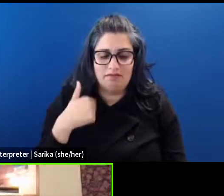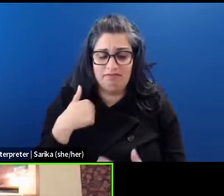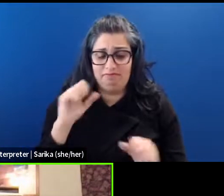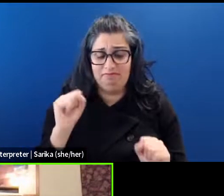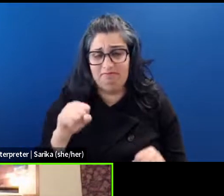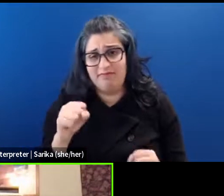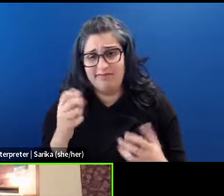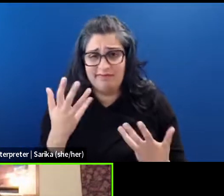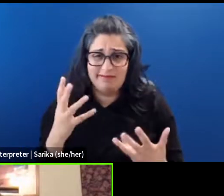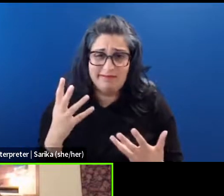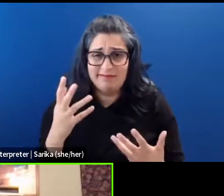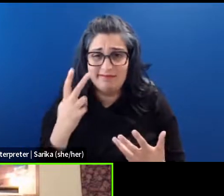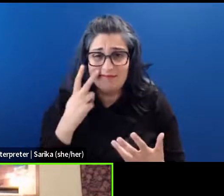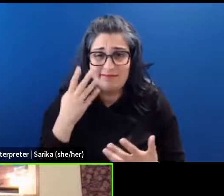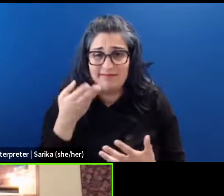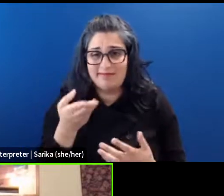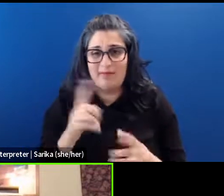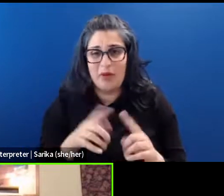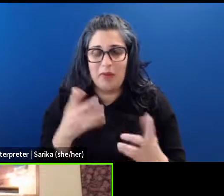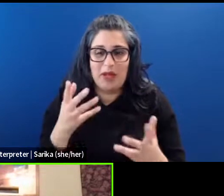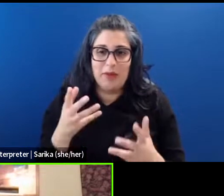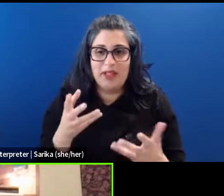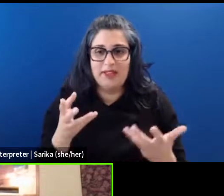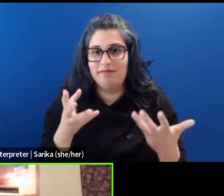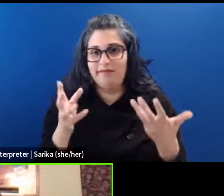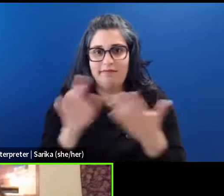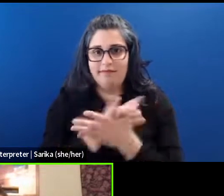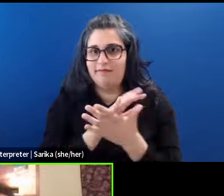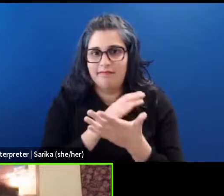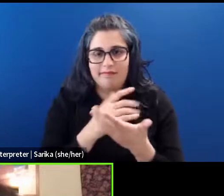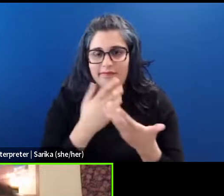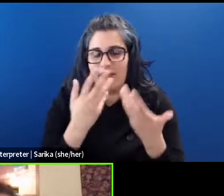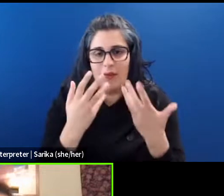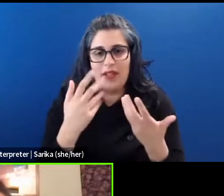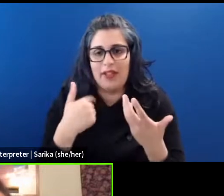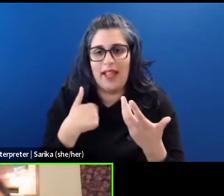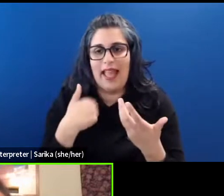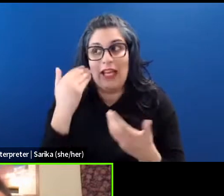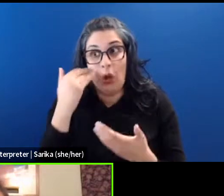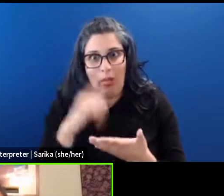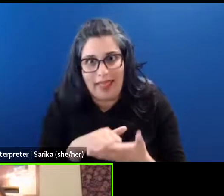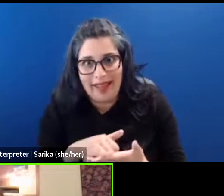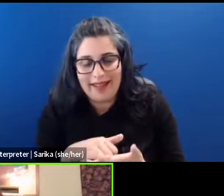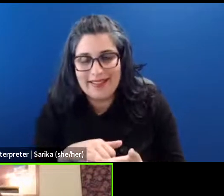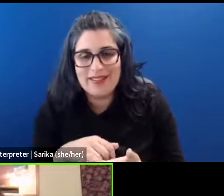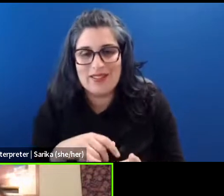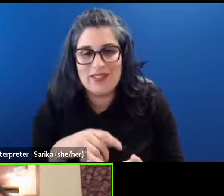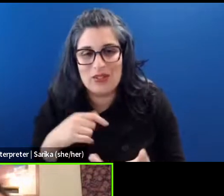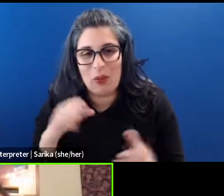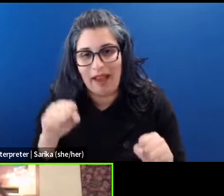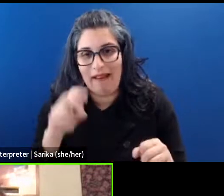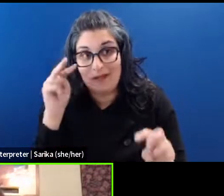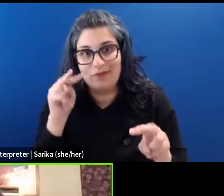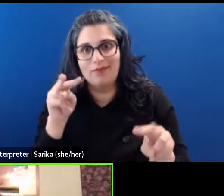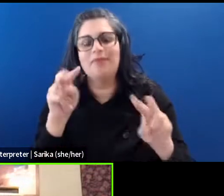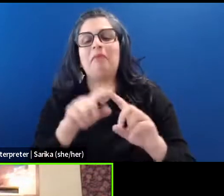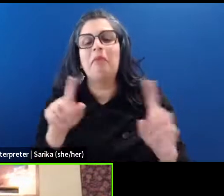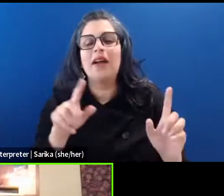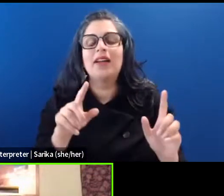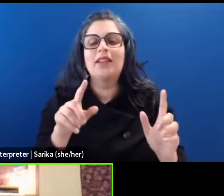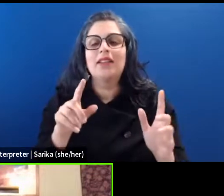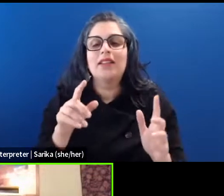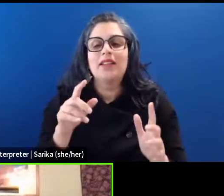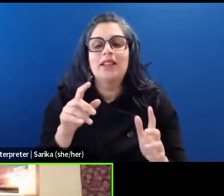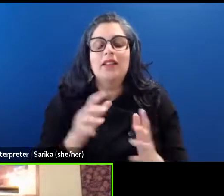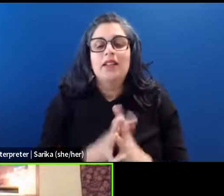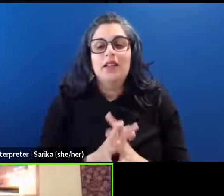of see it in there, but it could have just been because I know that about them. But I think that's a